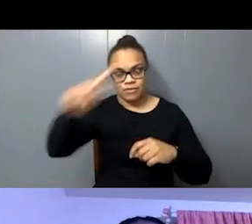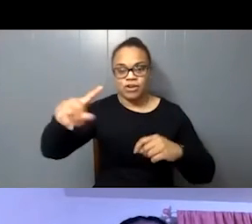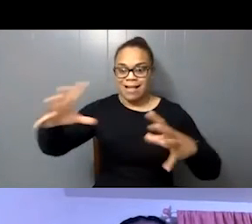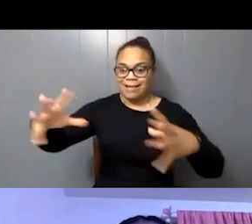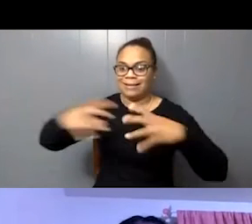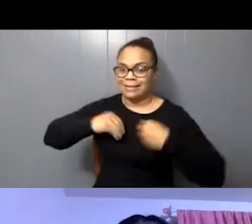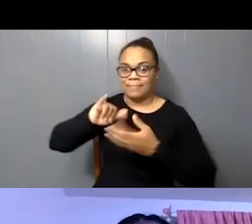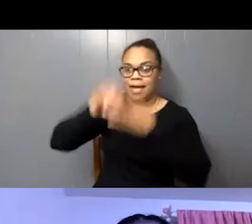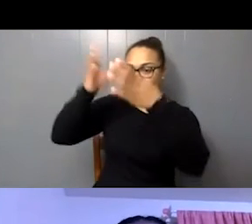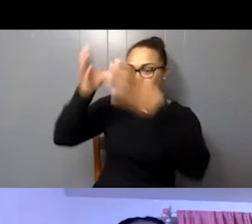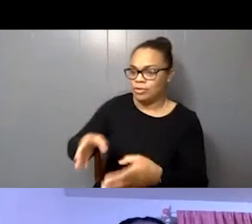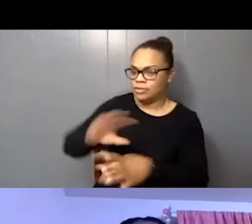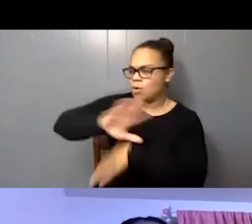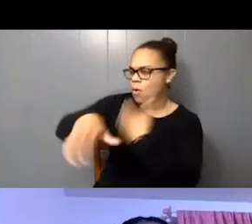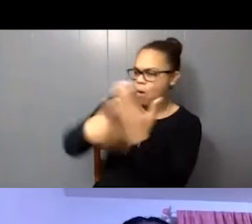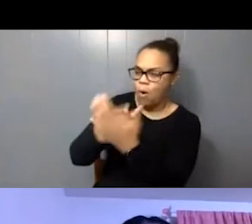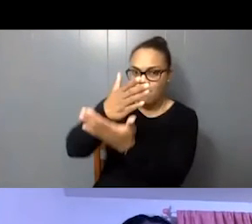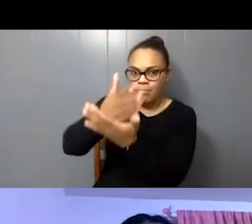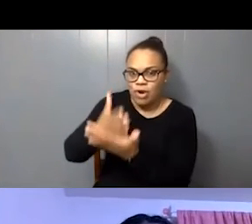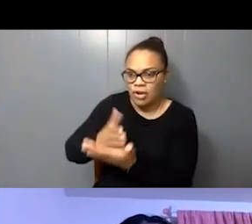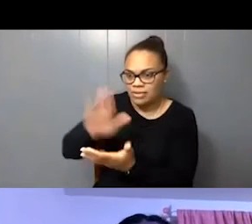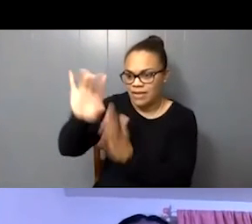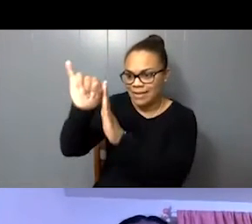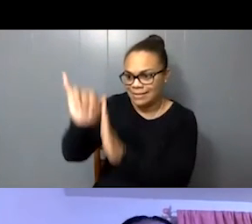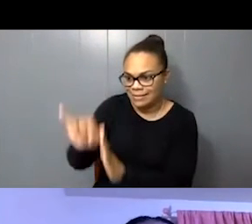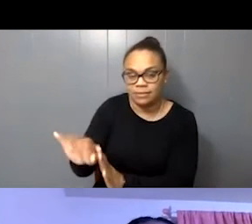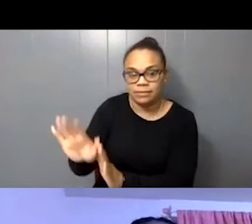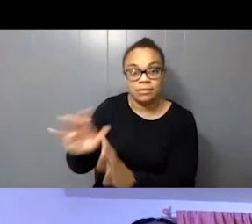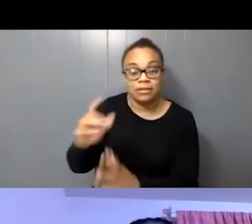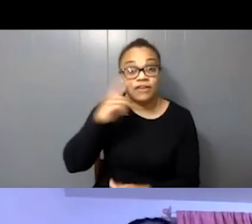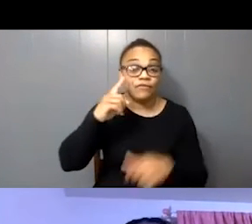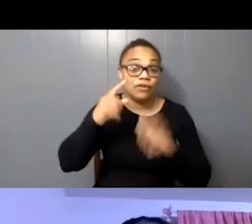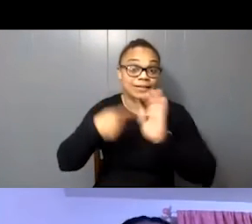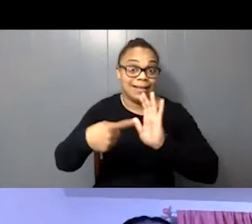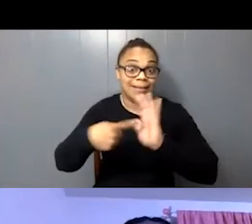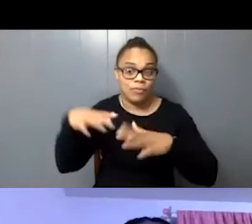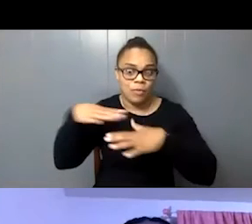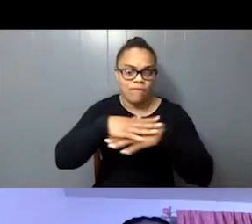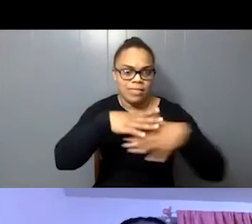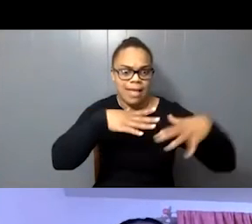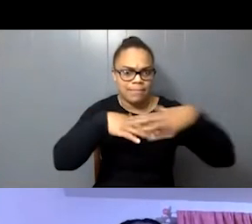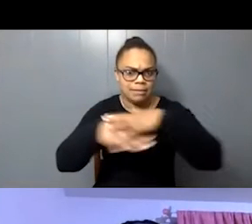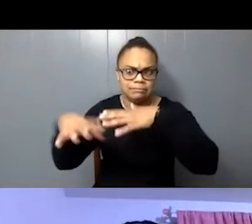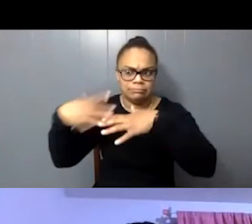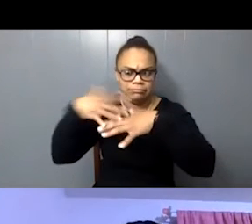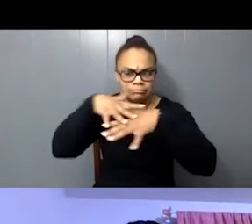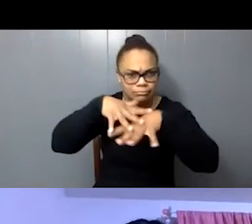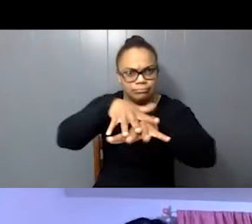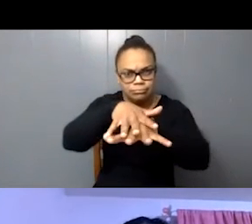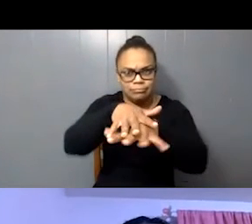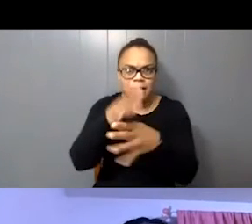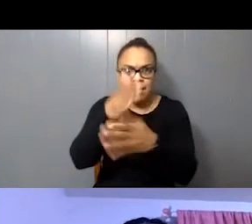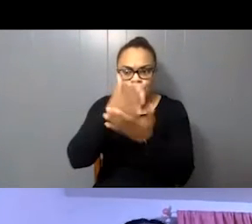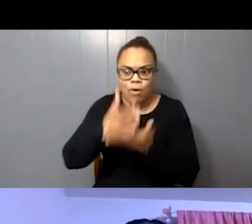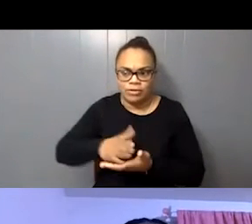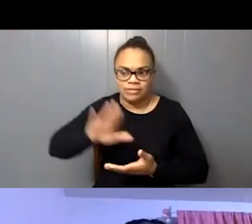identity into consideration. For example, the overlapping roles that our identities play in shaping our lived